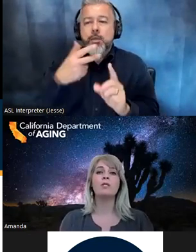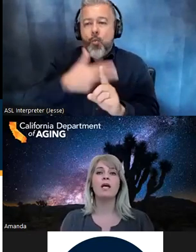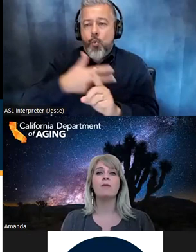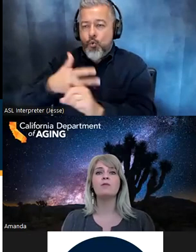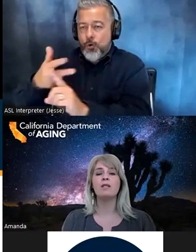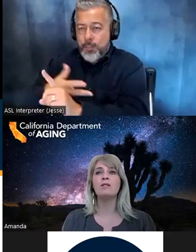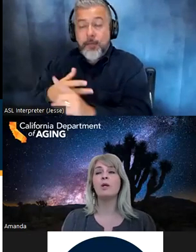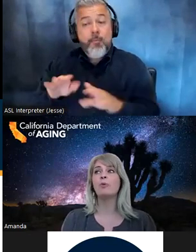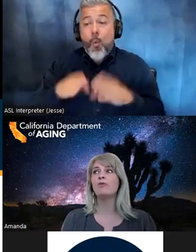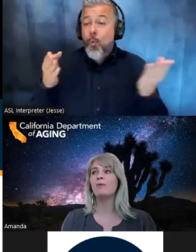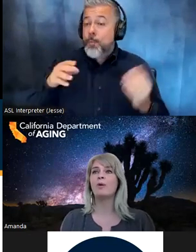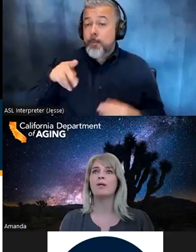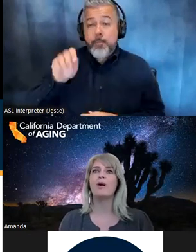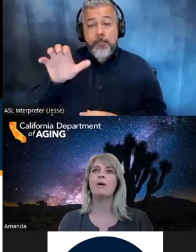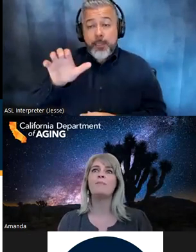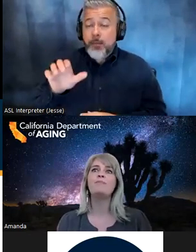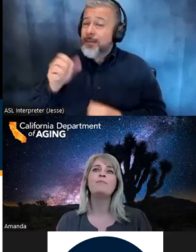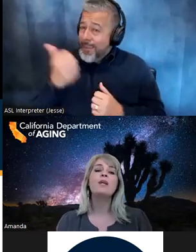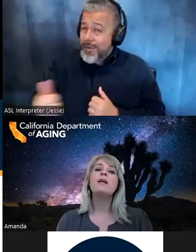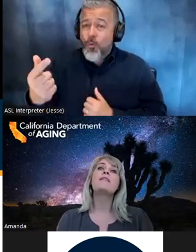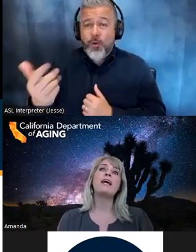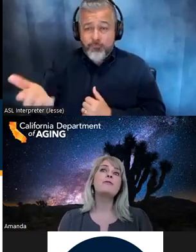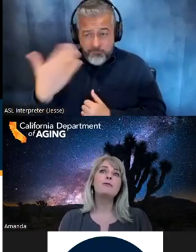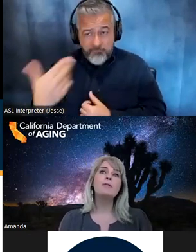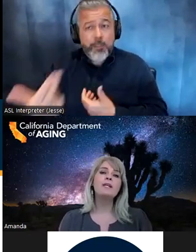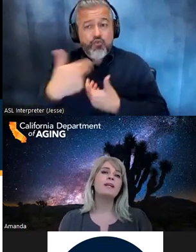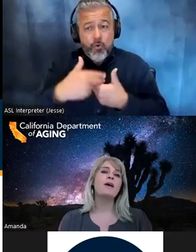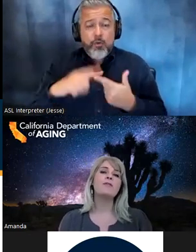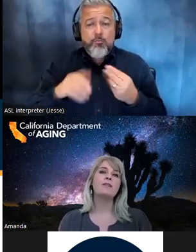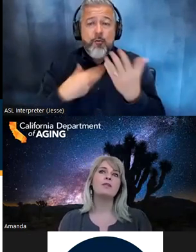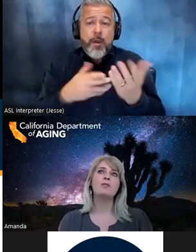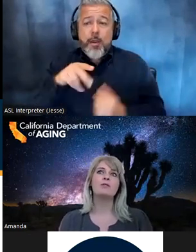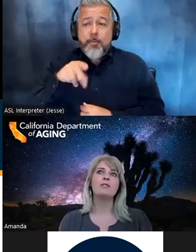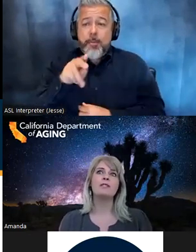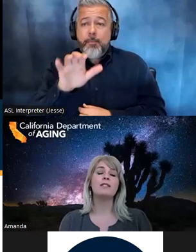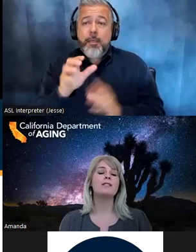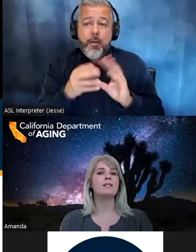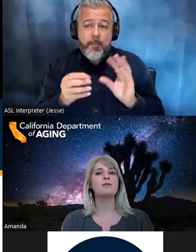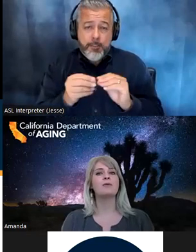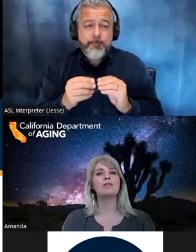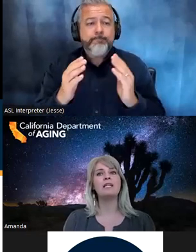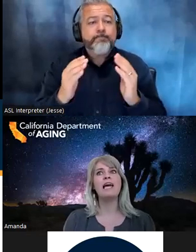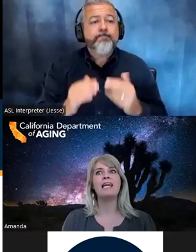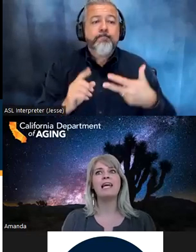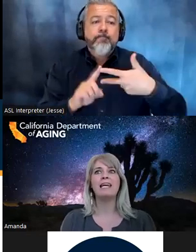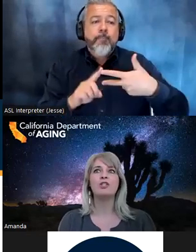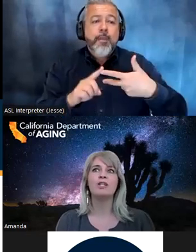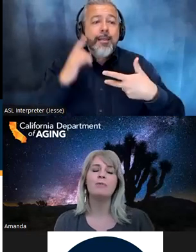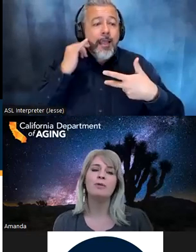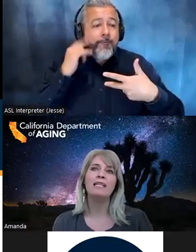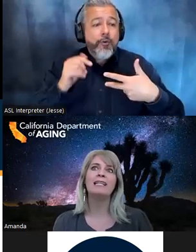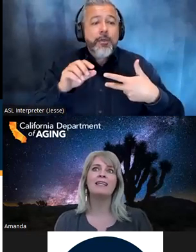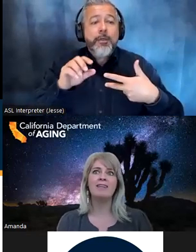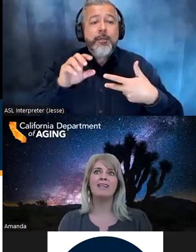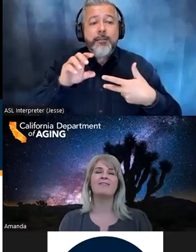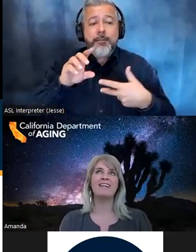to attend those meetings and provide public comment. The California Health and Human Services Disability and Aging